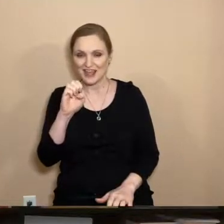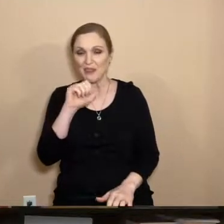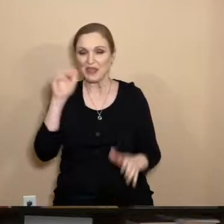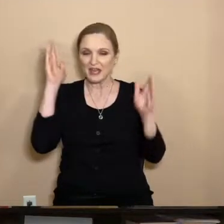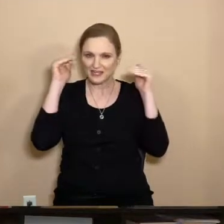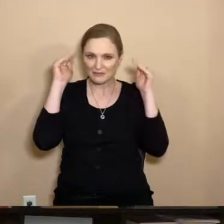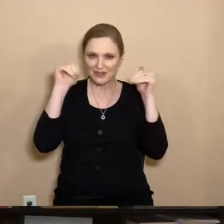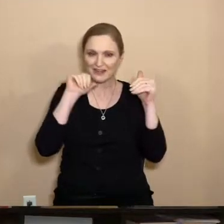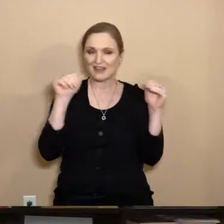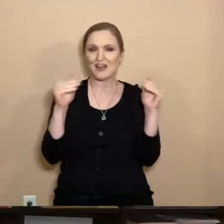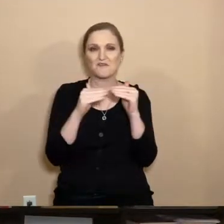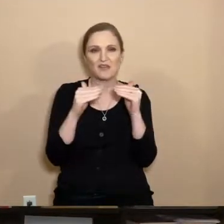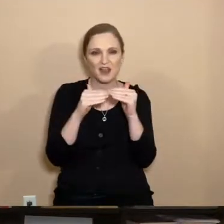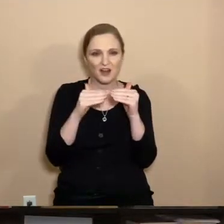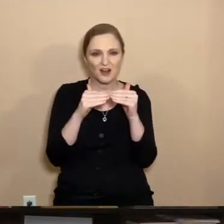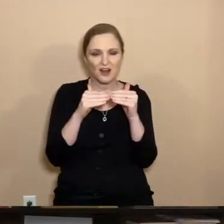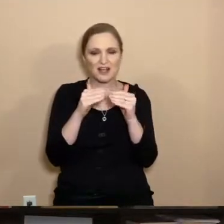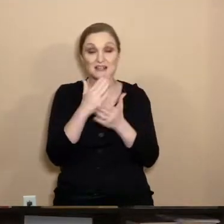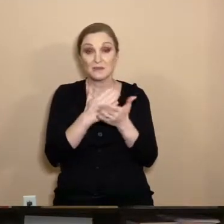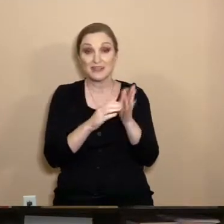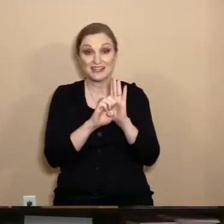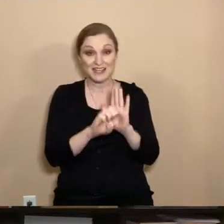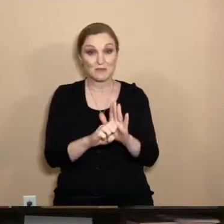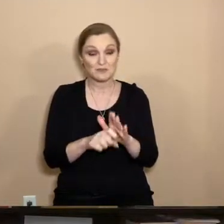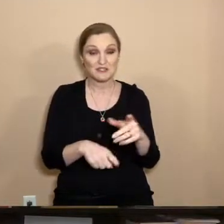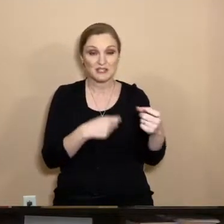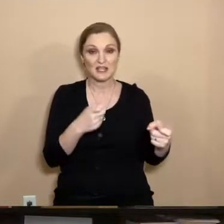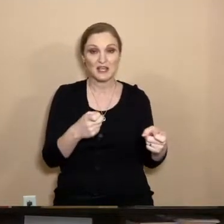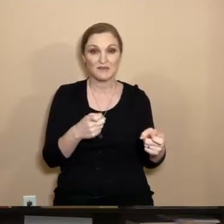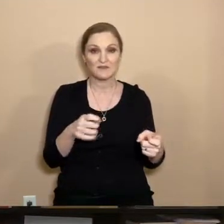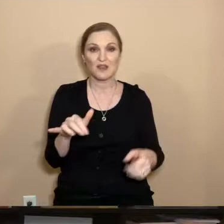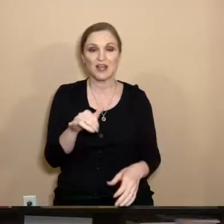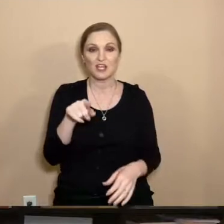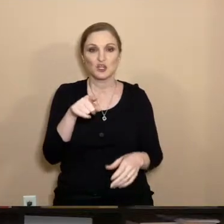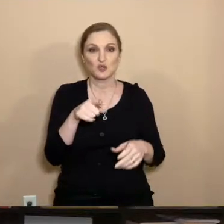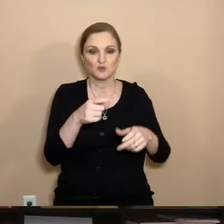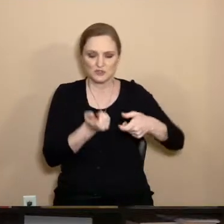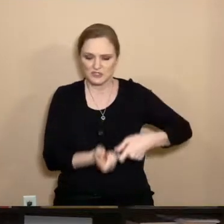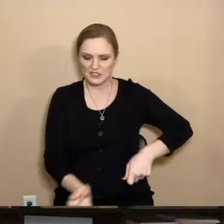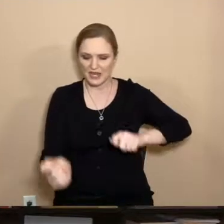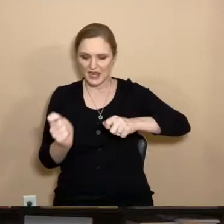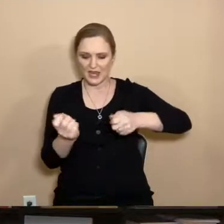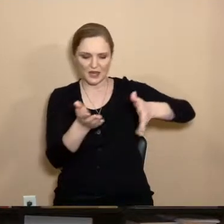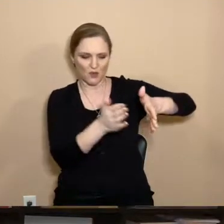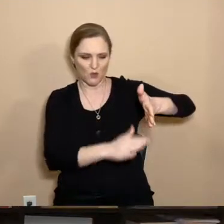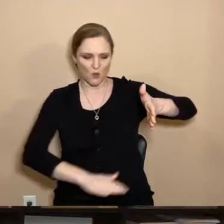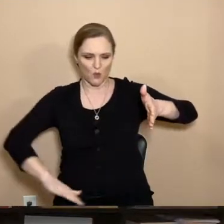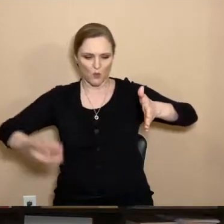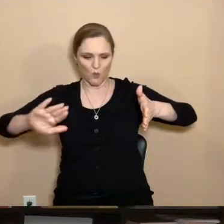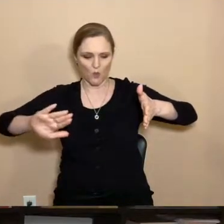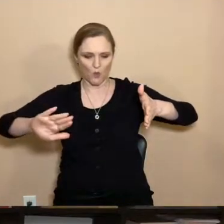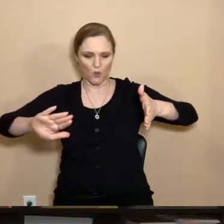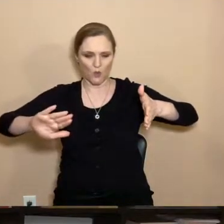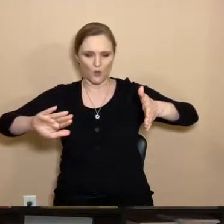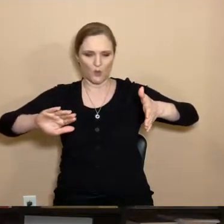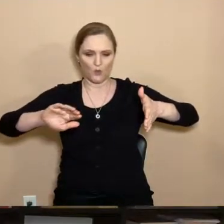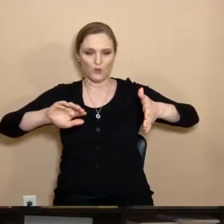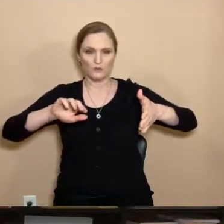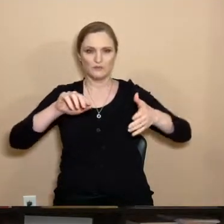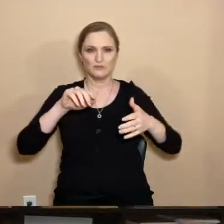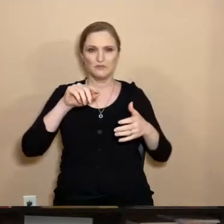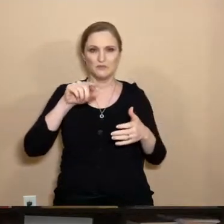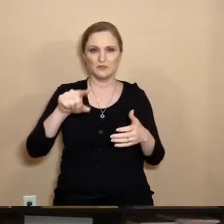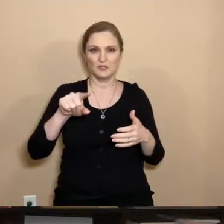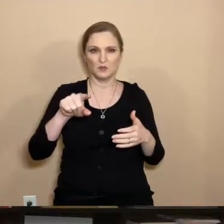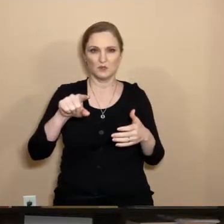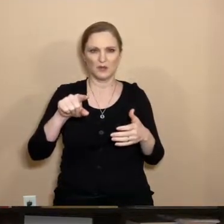the unfair. And some of the examples he gives there are, you dig a pit. And he says, you dig a pit presumably